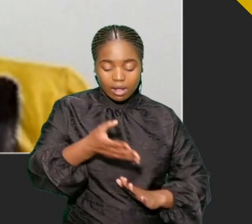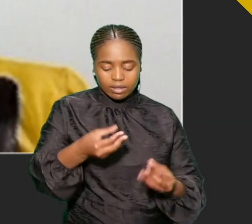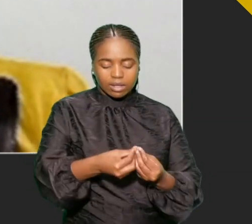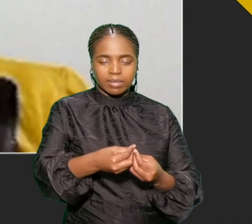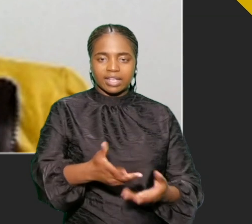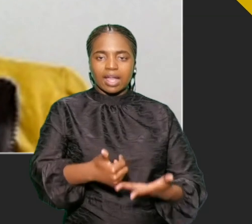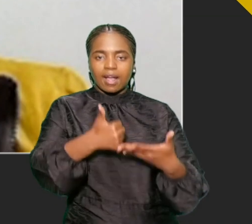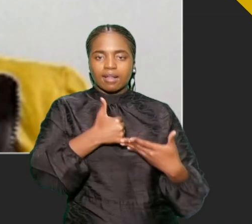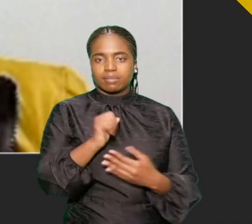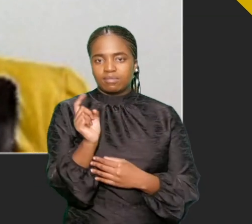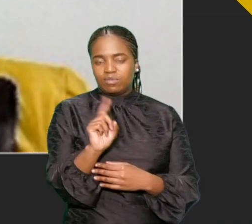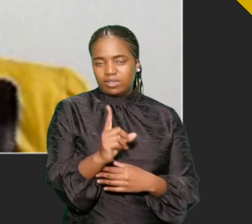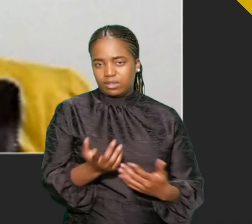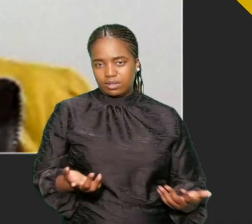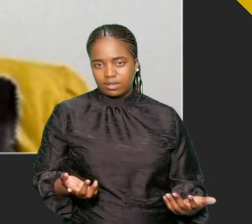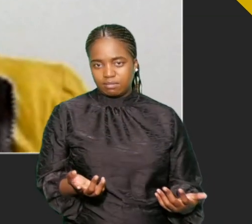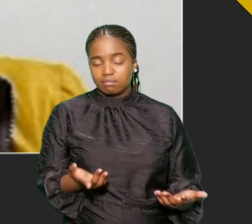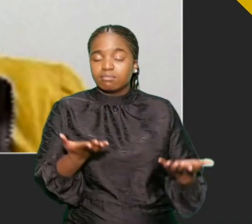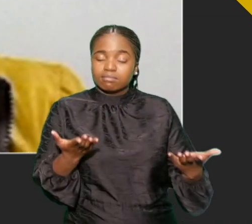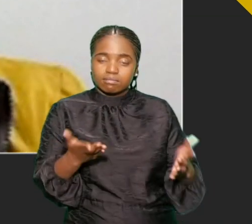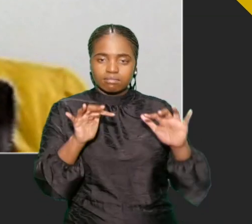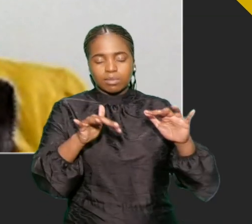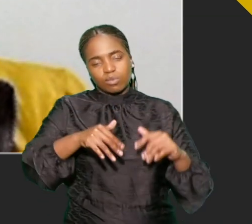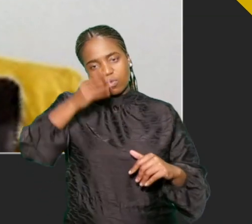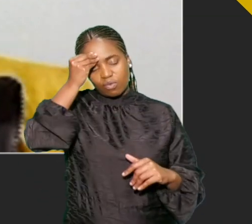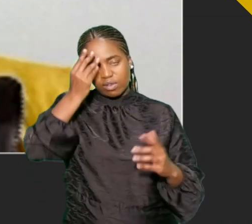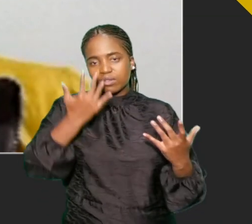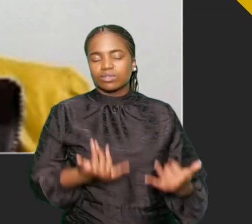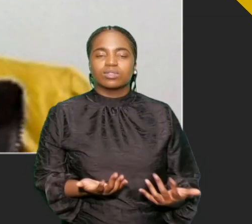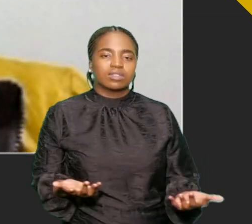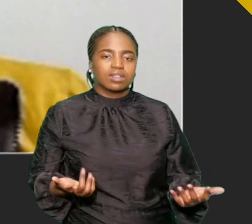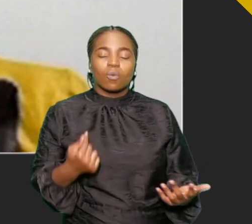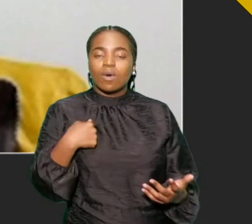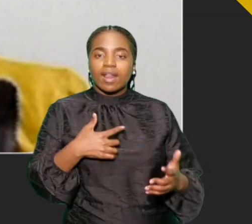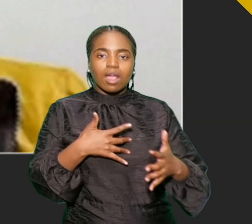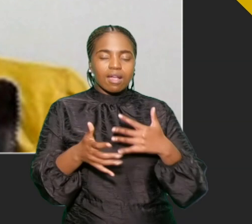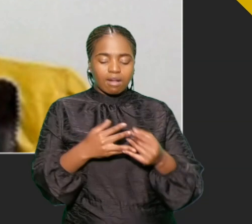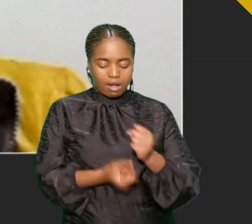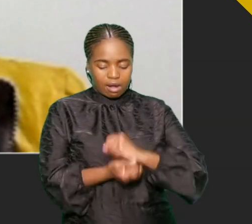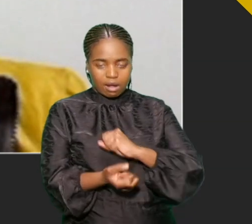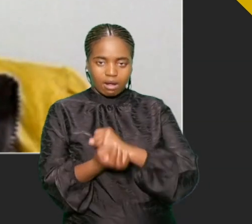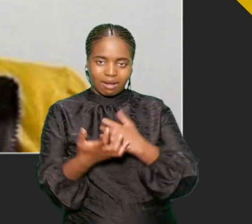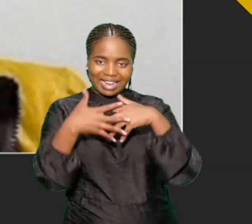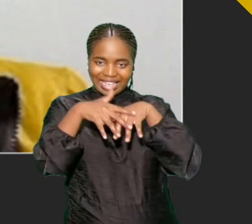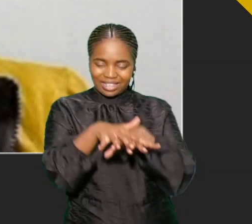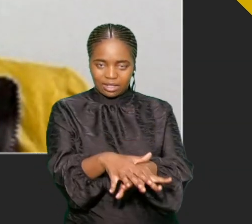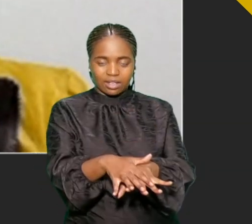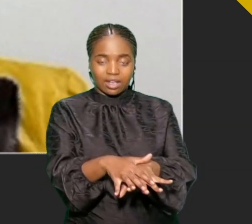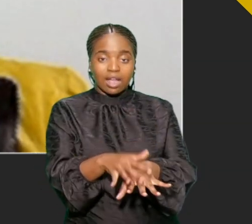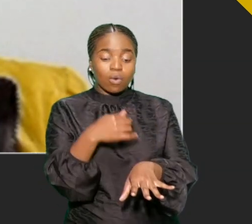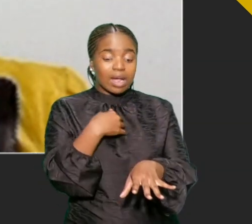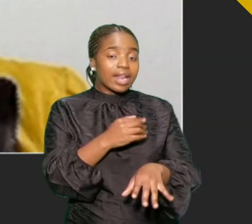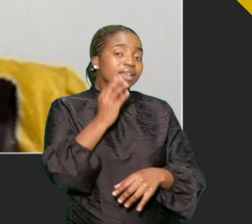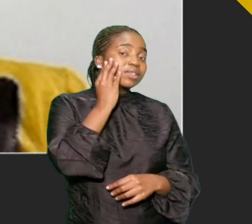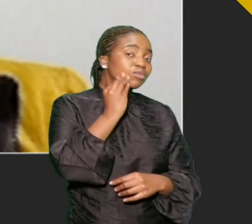me? And that's how human beings learn. Whatever we go through, we integrate. So I'll say that's the main thing. Integrate